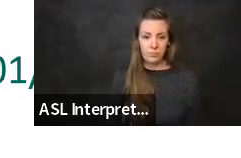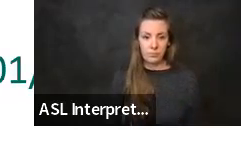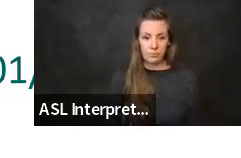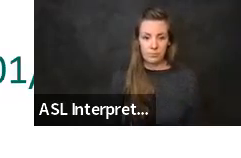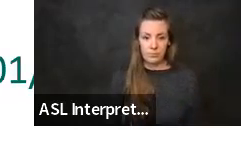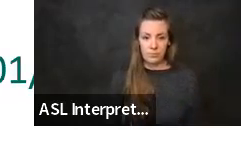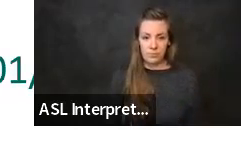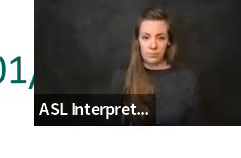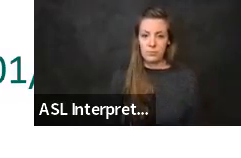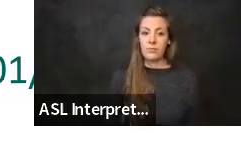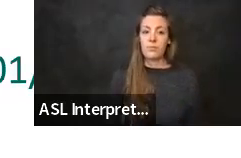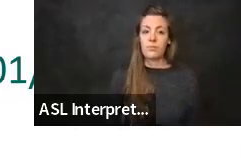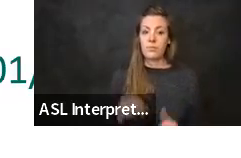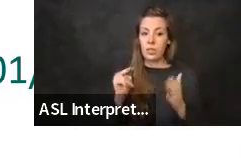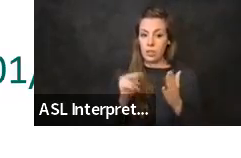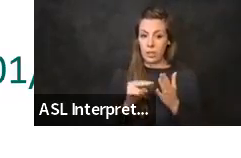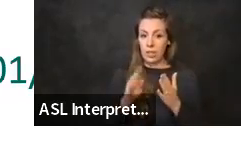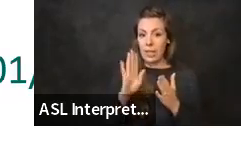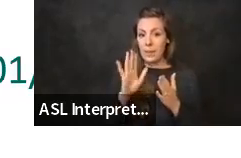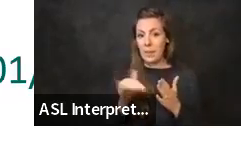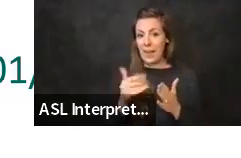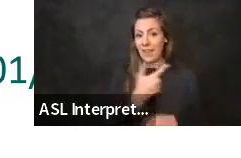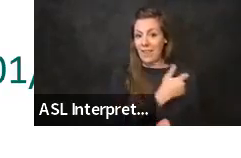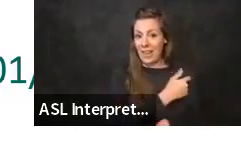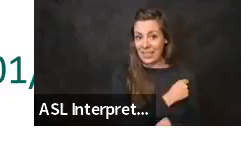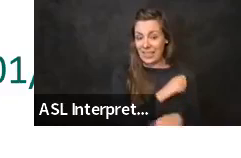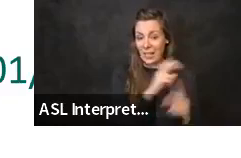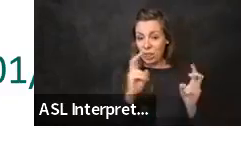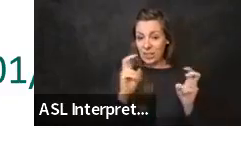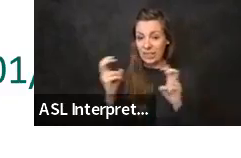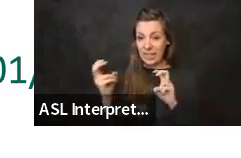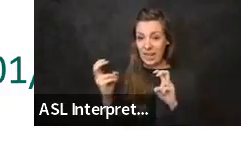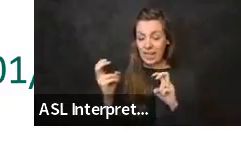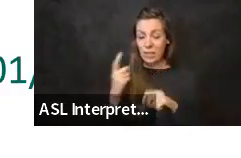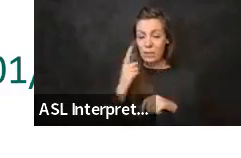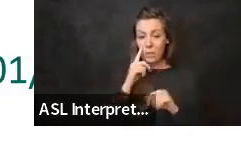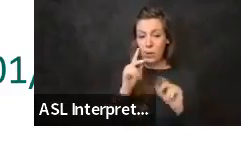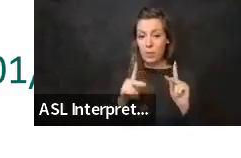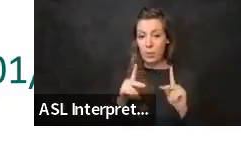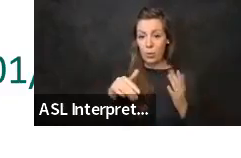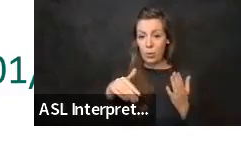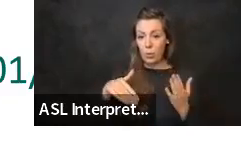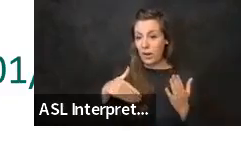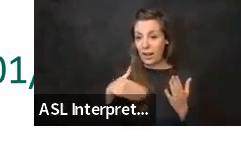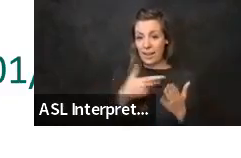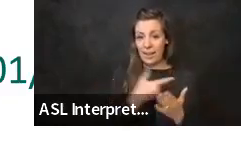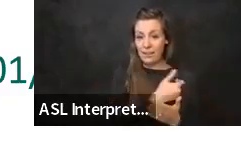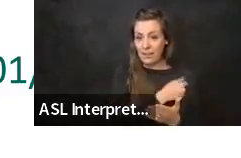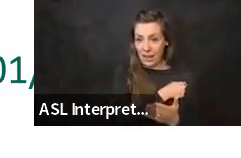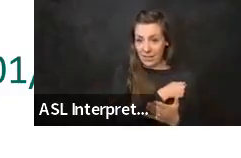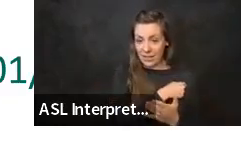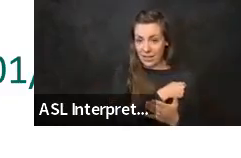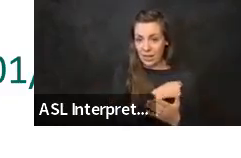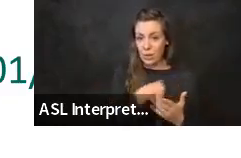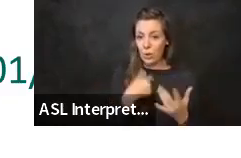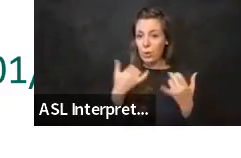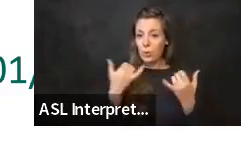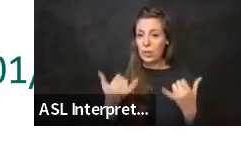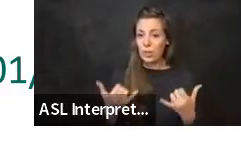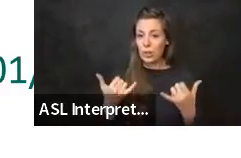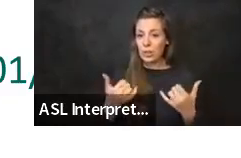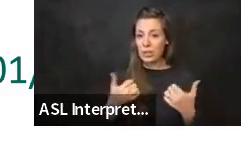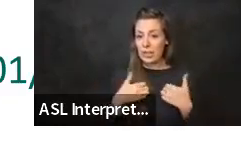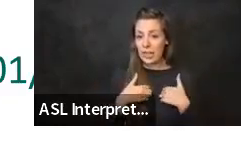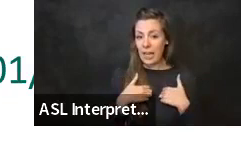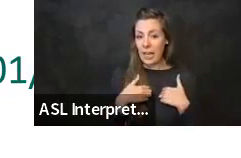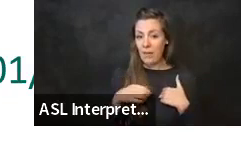Looking at our case rate by vaccination status, among the unvaccinated population, we currently have a rate